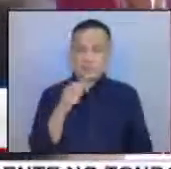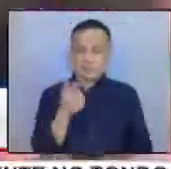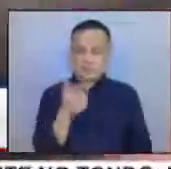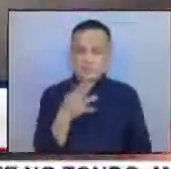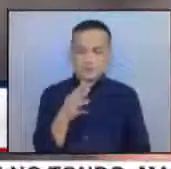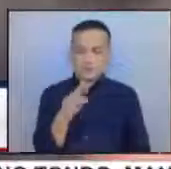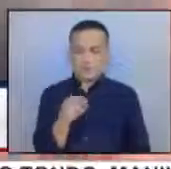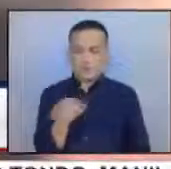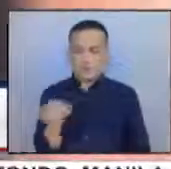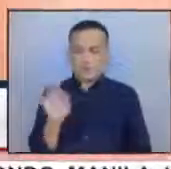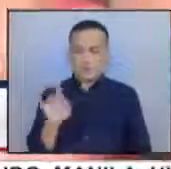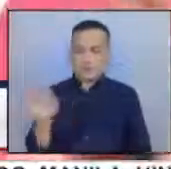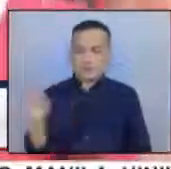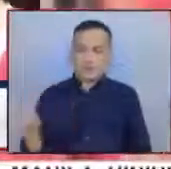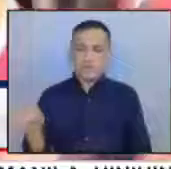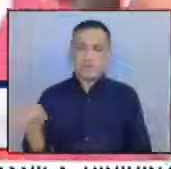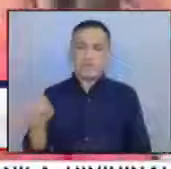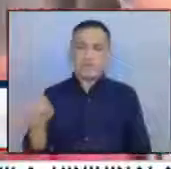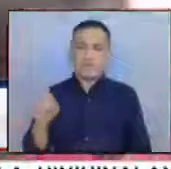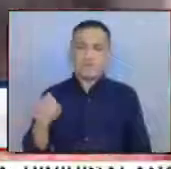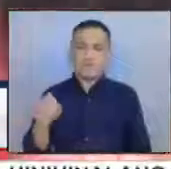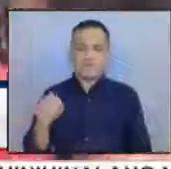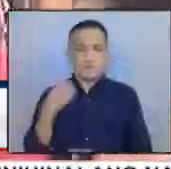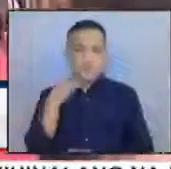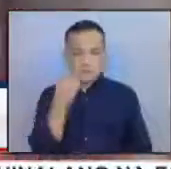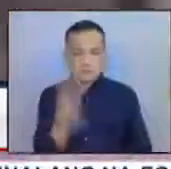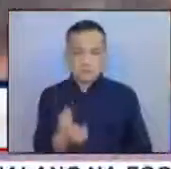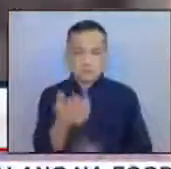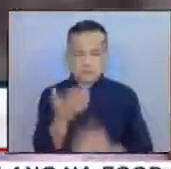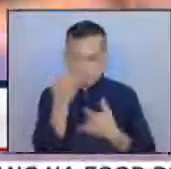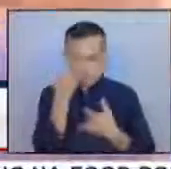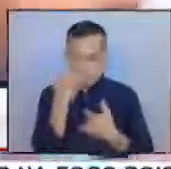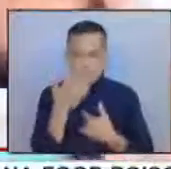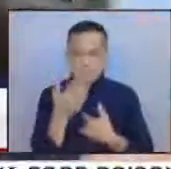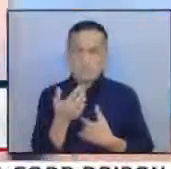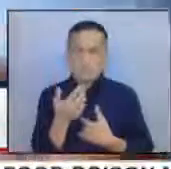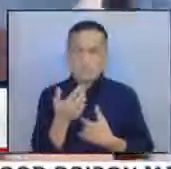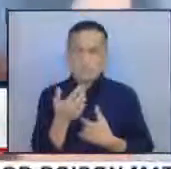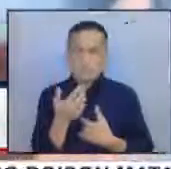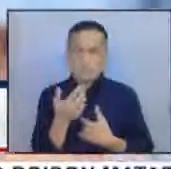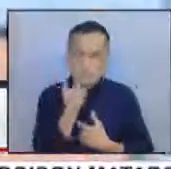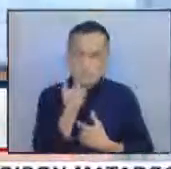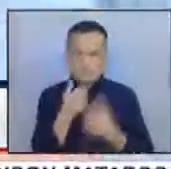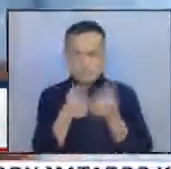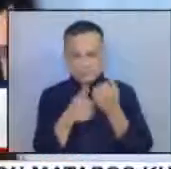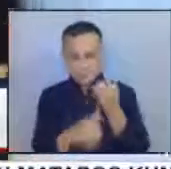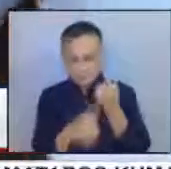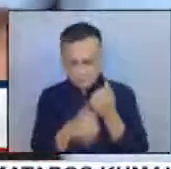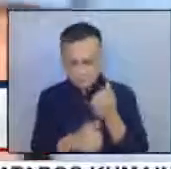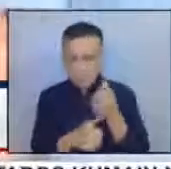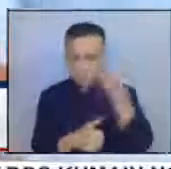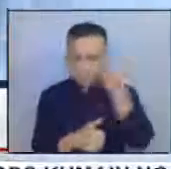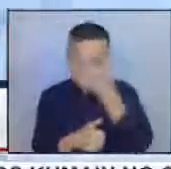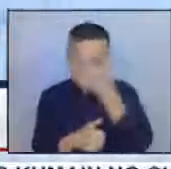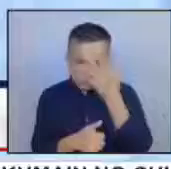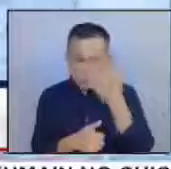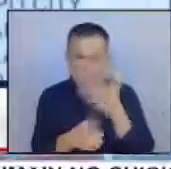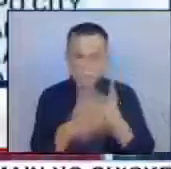fatality rate ng naturang sakit na ang sintomas ay lagnat, diarrhea, pagkahilo at